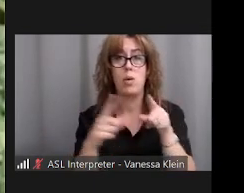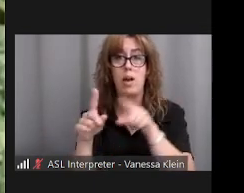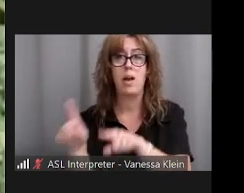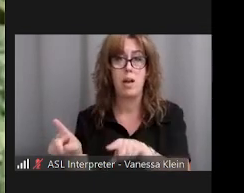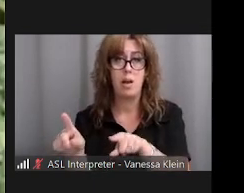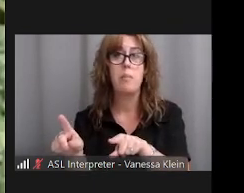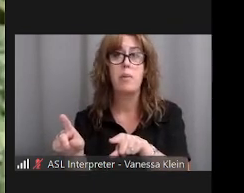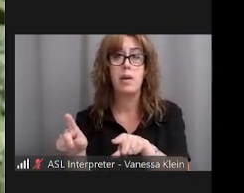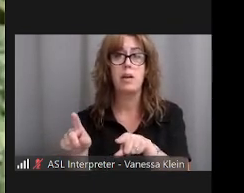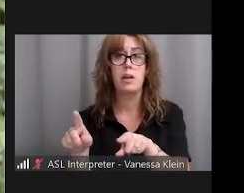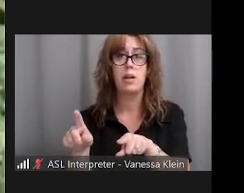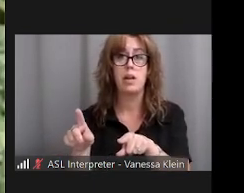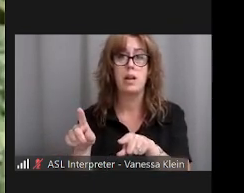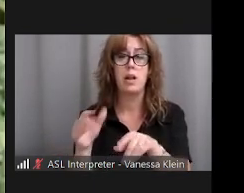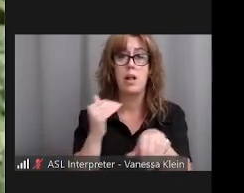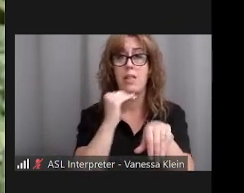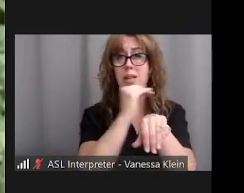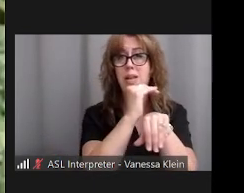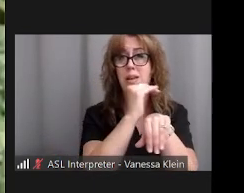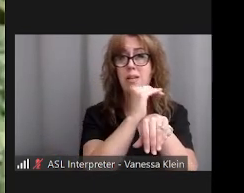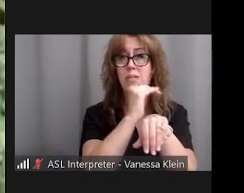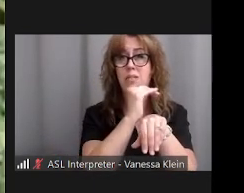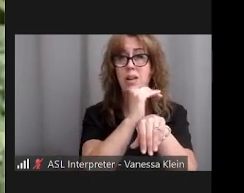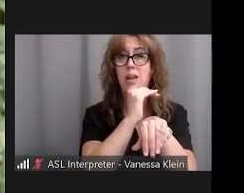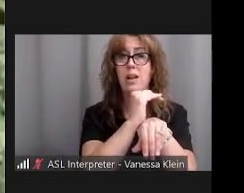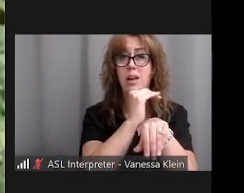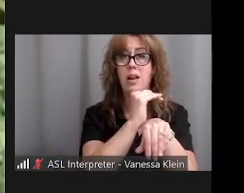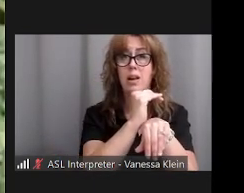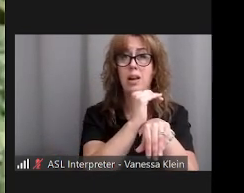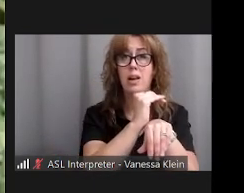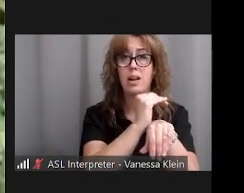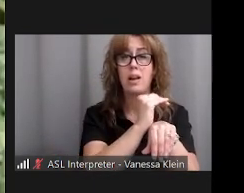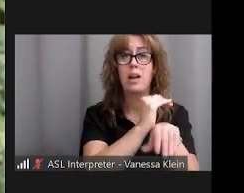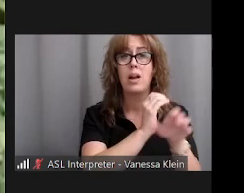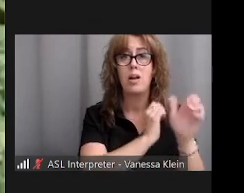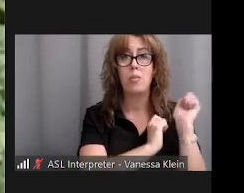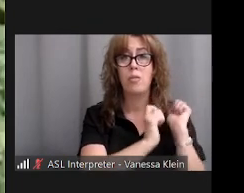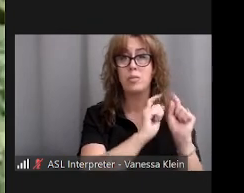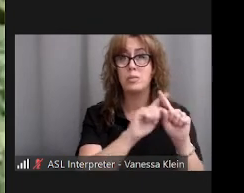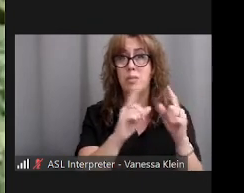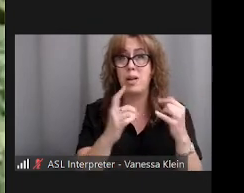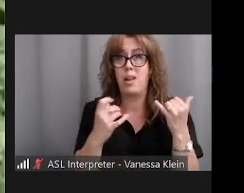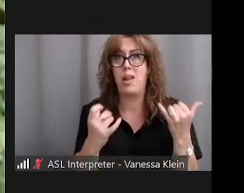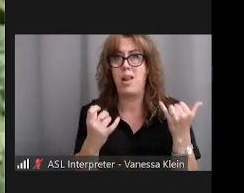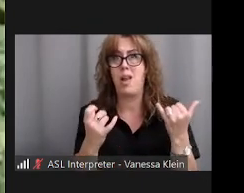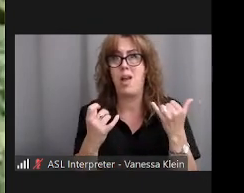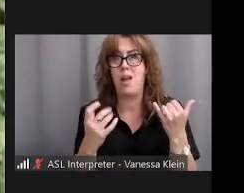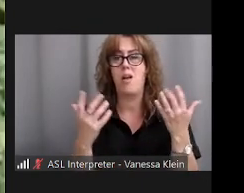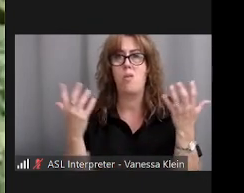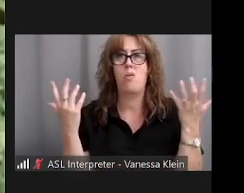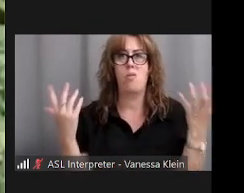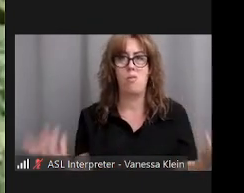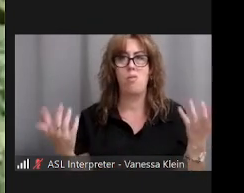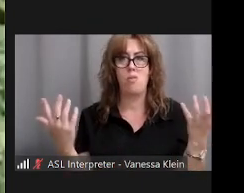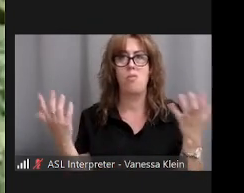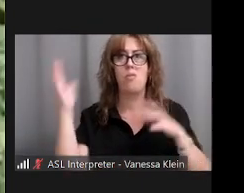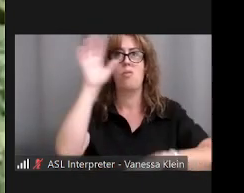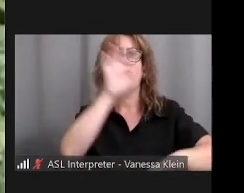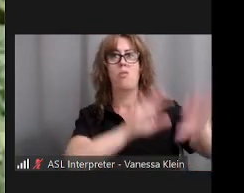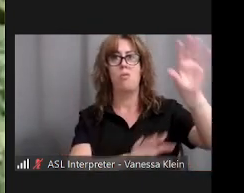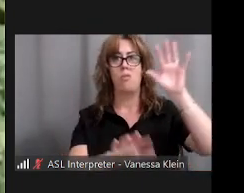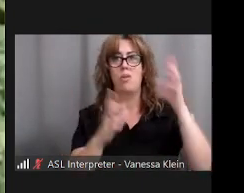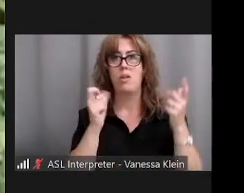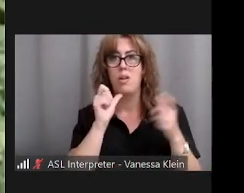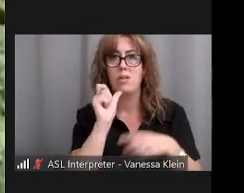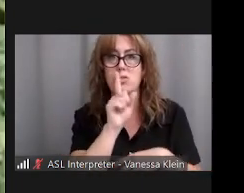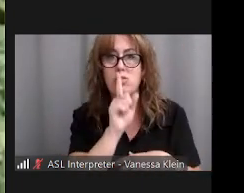between those evening length works. And all of that's kind of been thrown up in the air in a way that I'm just, for mental health, I'm